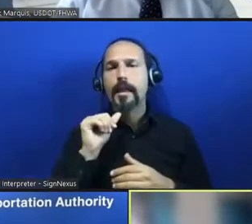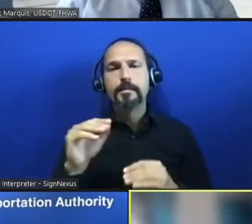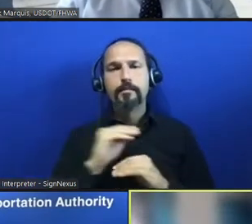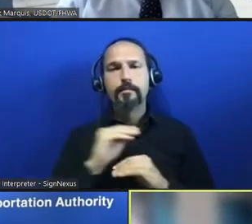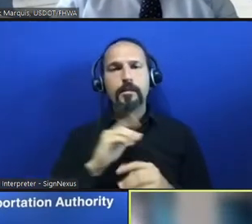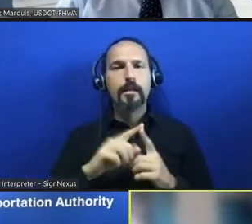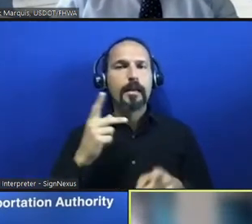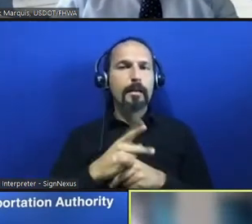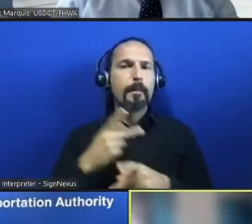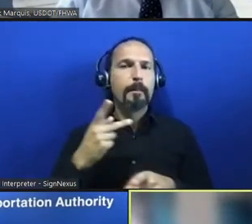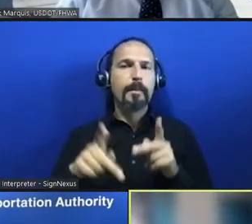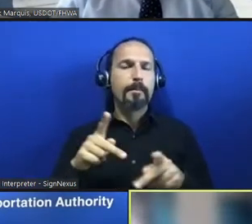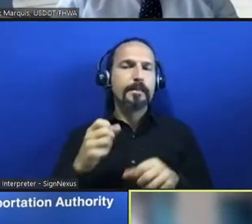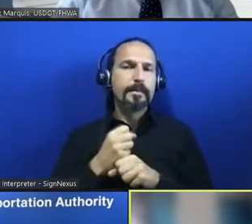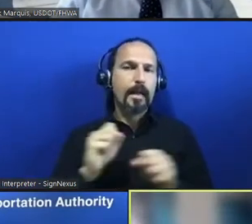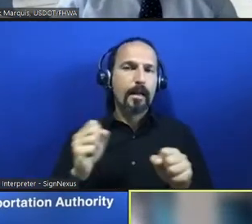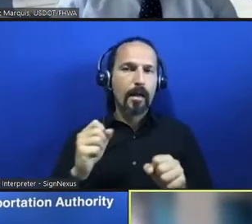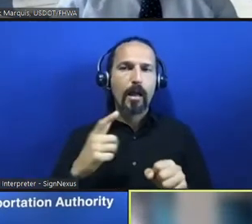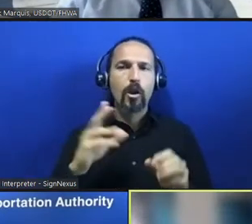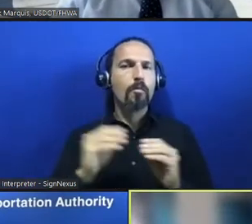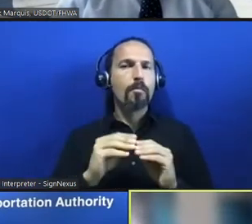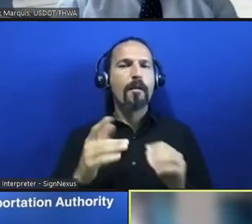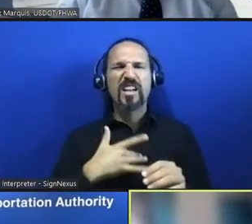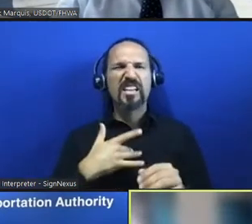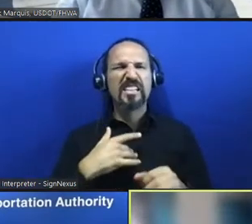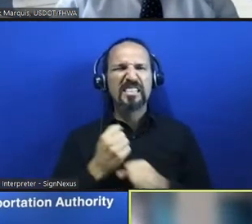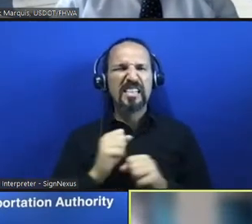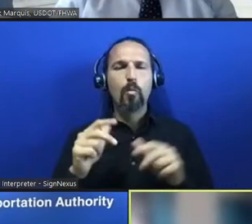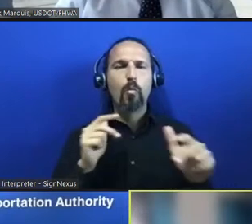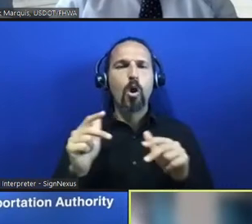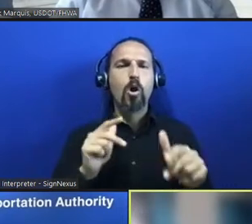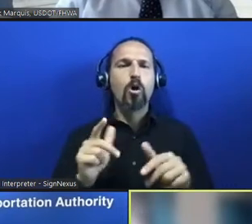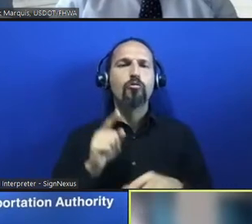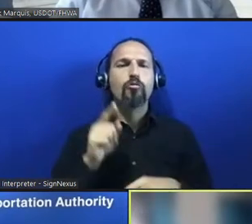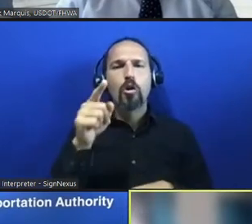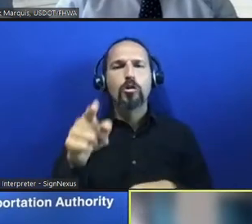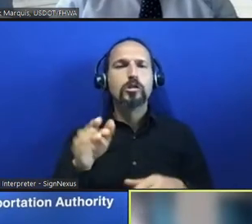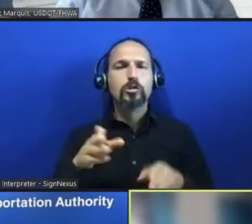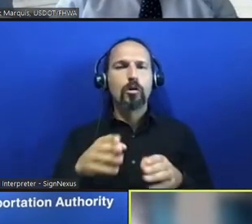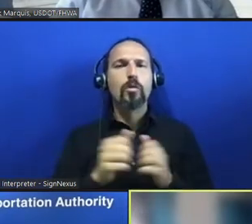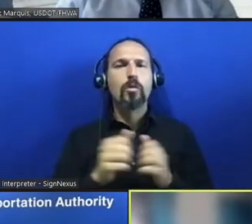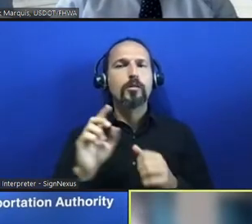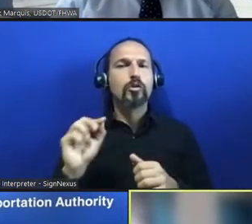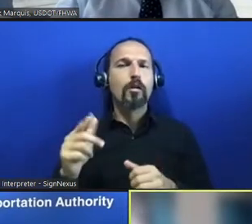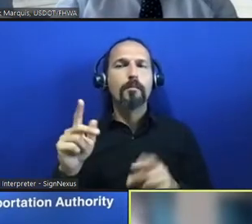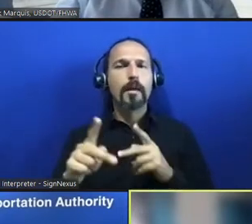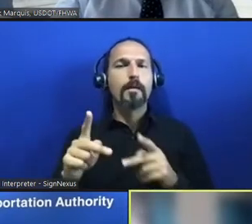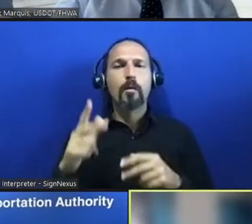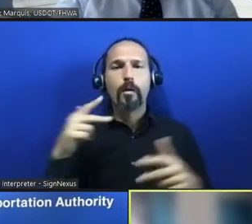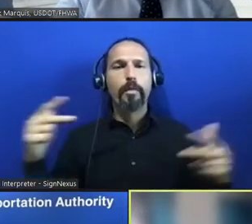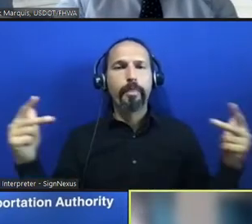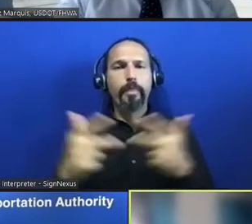keep our people safe I no longer feel safe crossing the street with my dog because people will drive the wrong way go around other